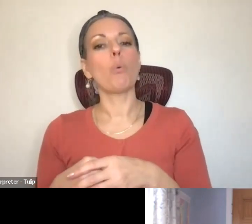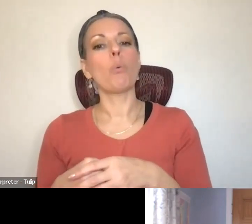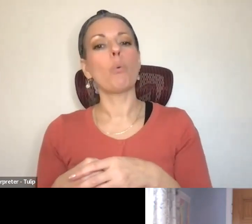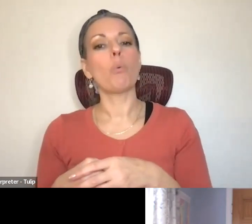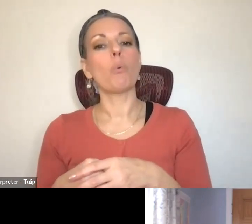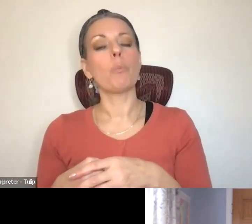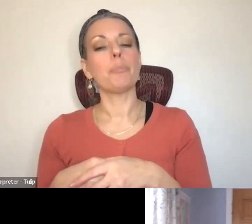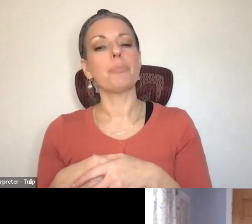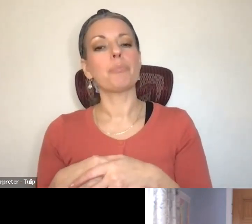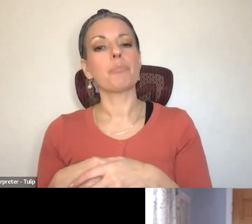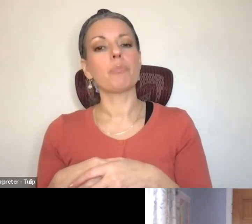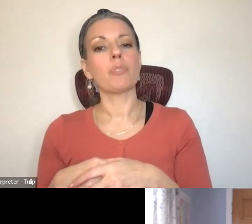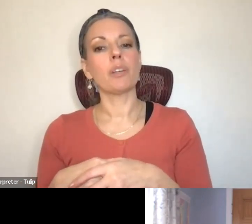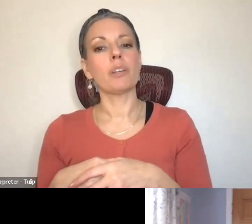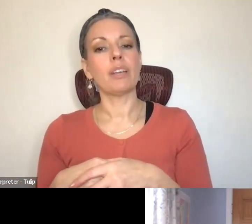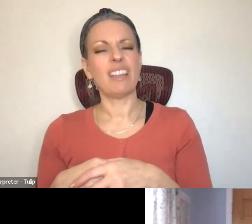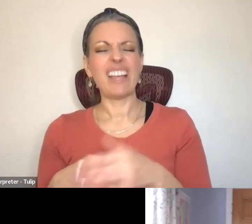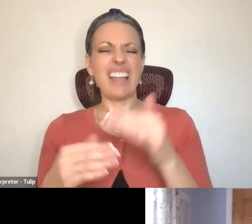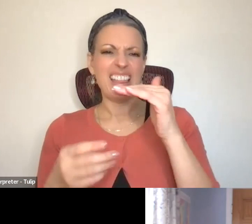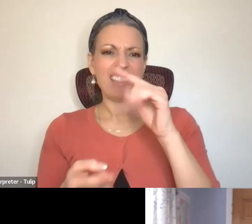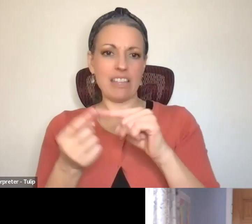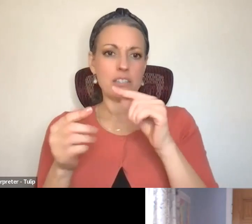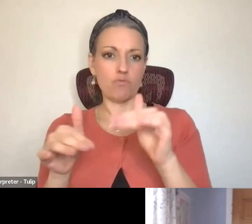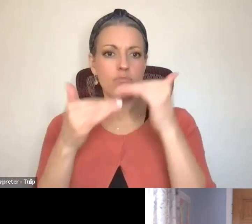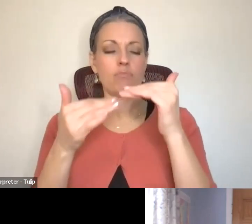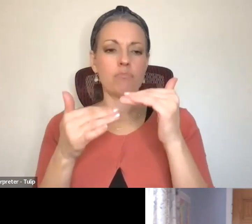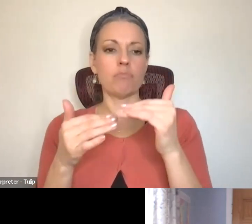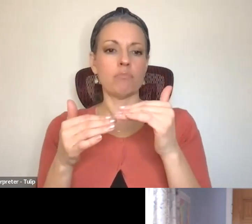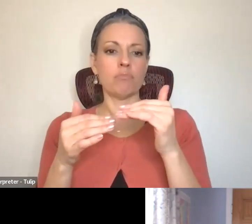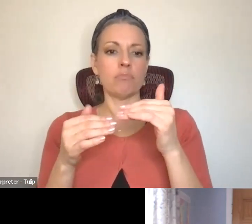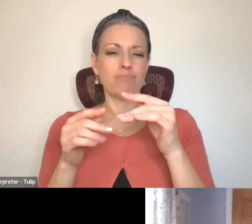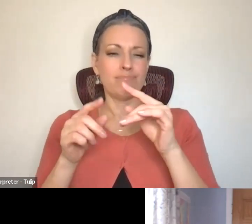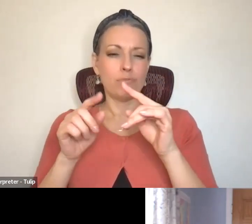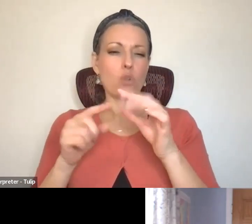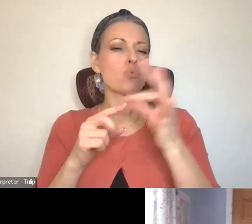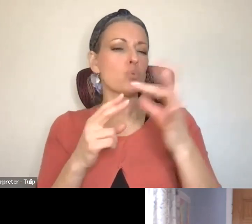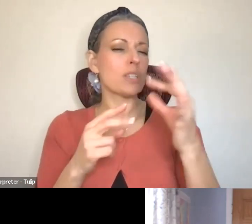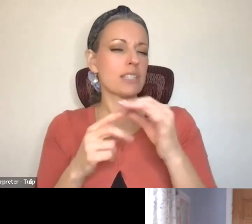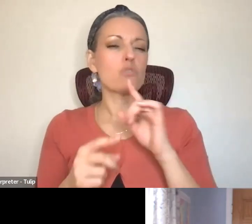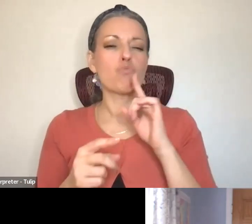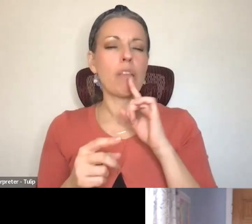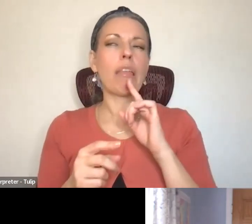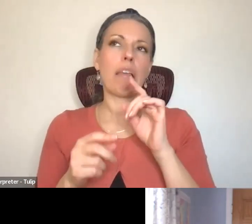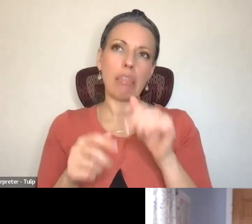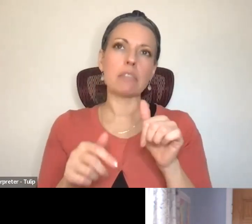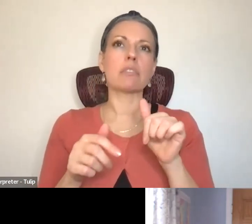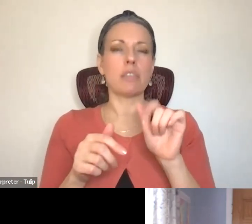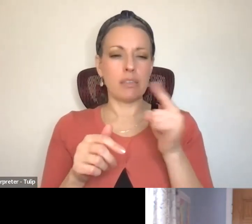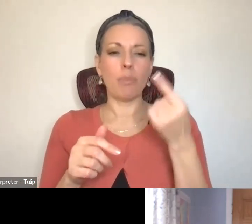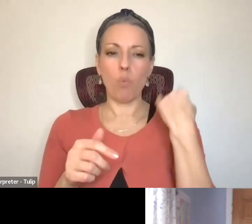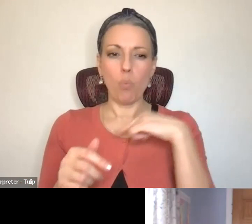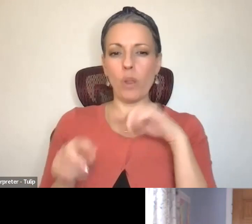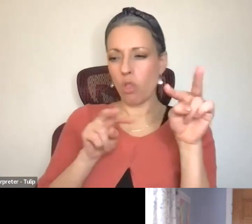while less restrictive alternatives is also something that is kind of a mantra in our field, that's something we look